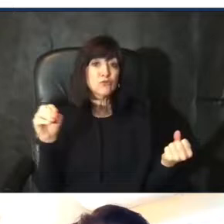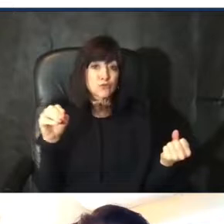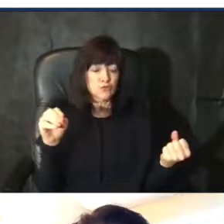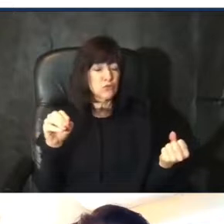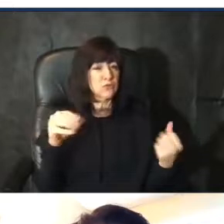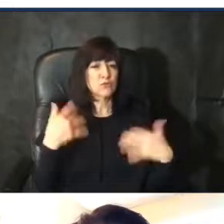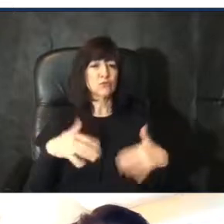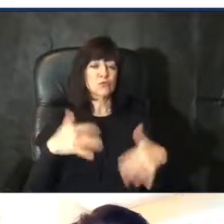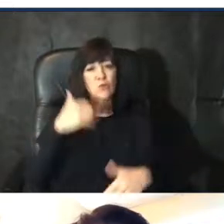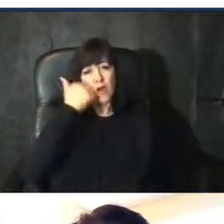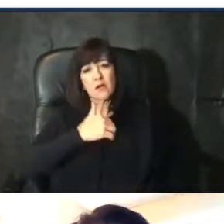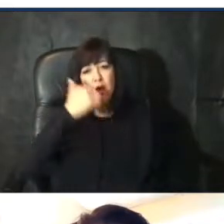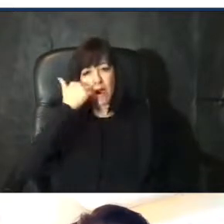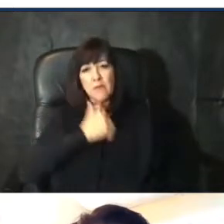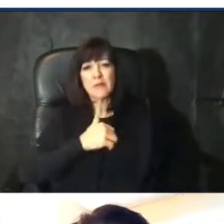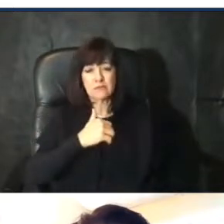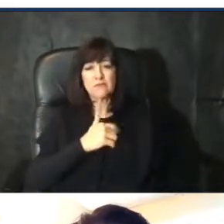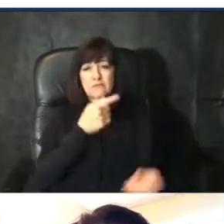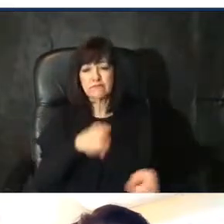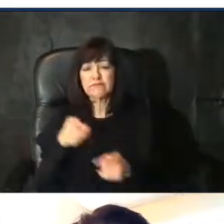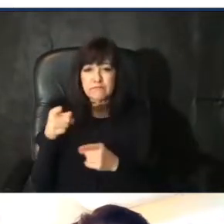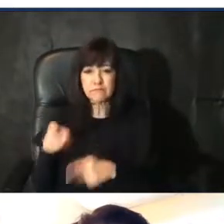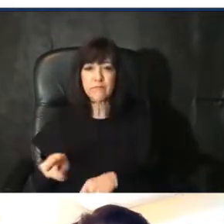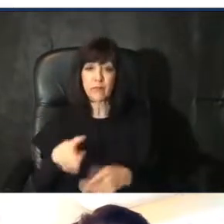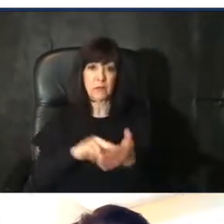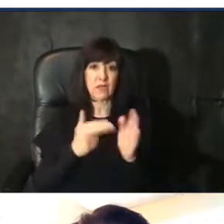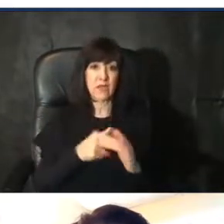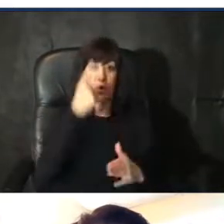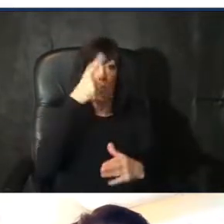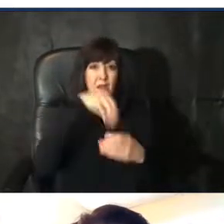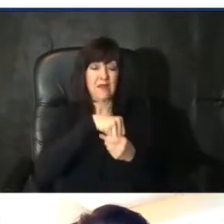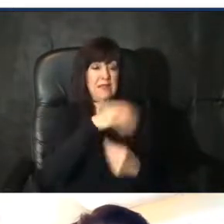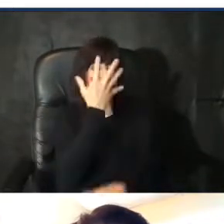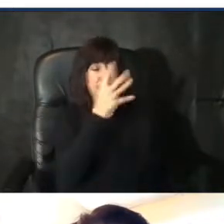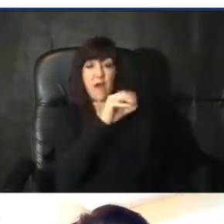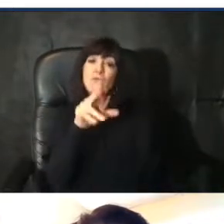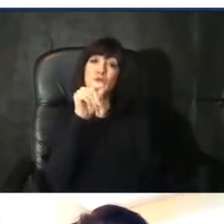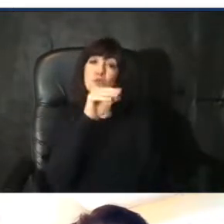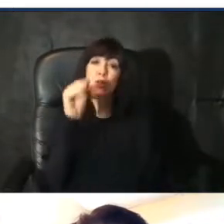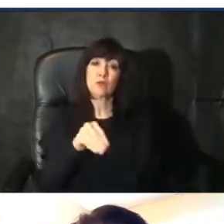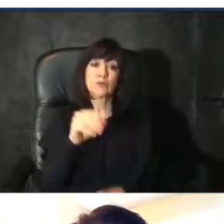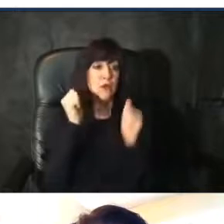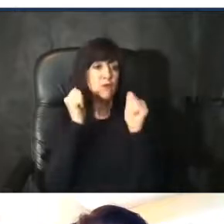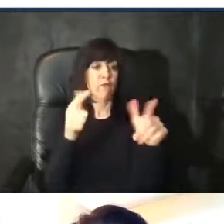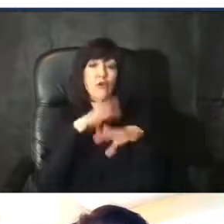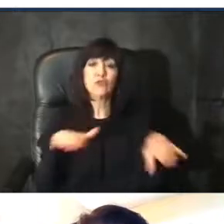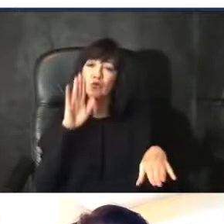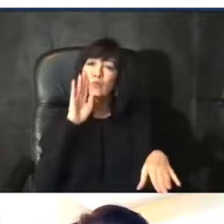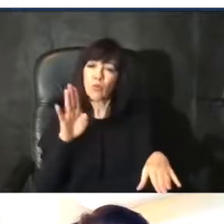common. So about 1 in 5, or 20% of all children, will experience a mental